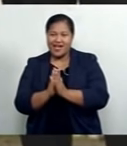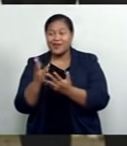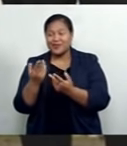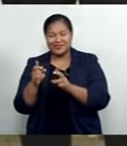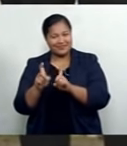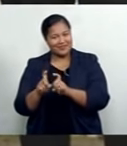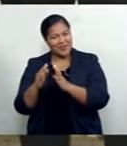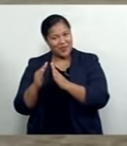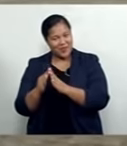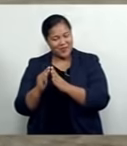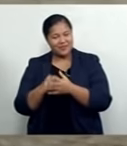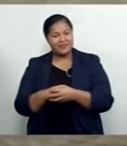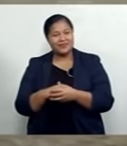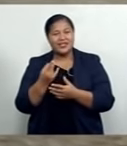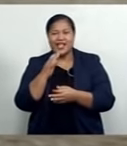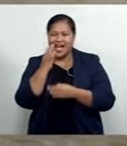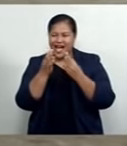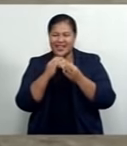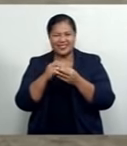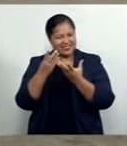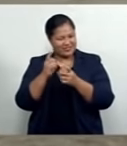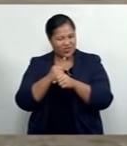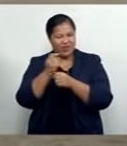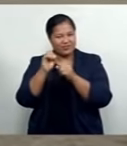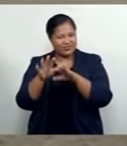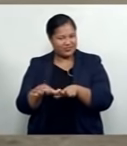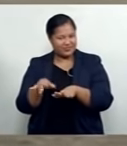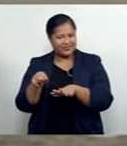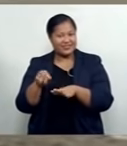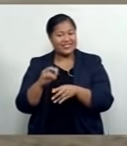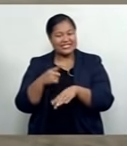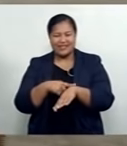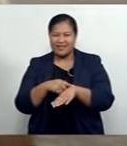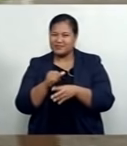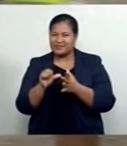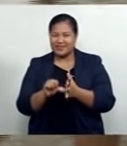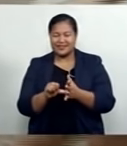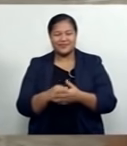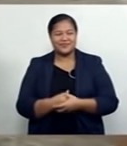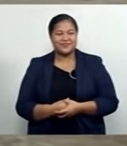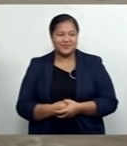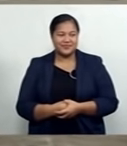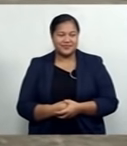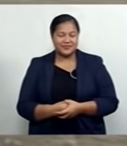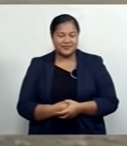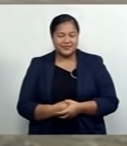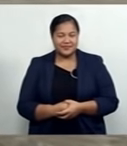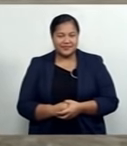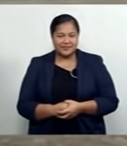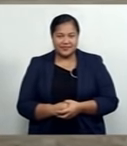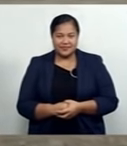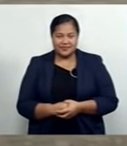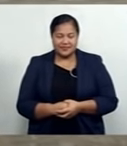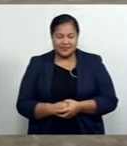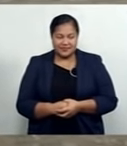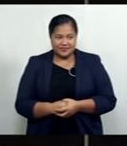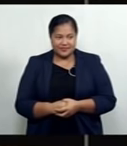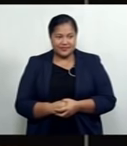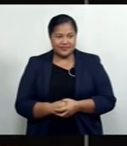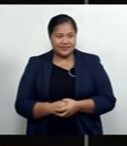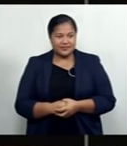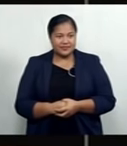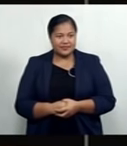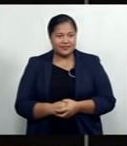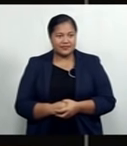respective homes, seeking divine intervention during this time of uncertainty. Chosayananunga, FBC